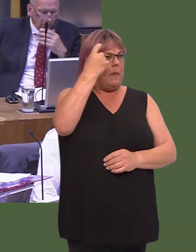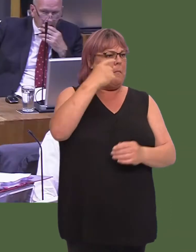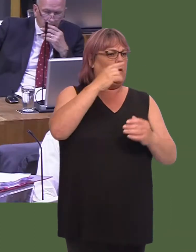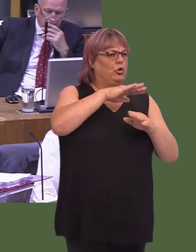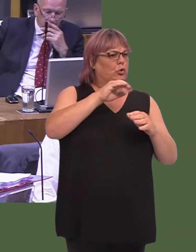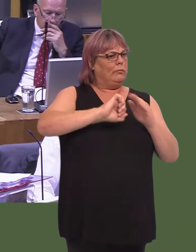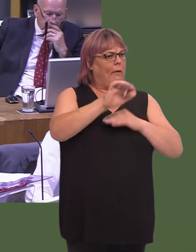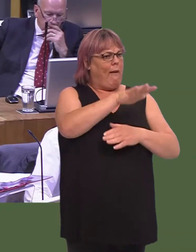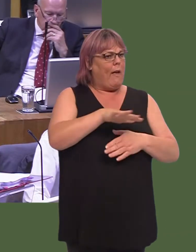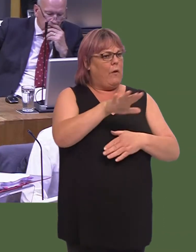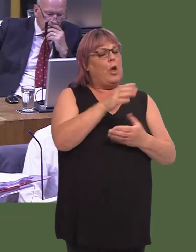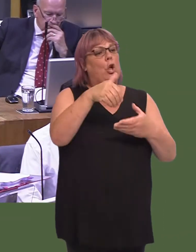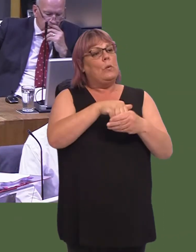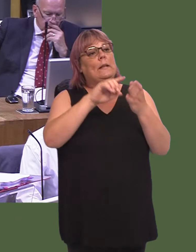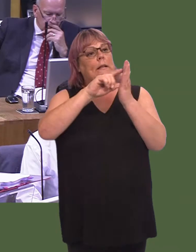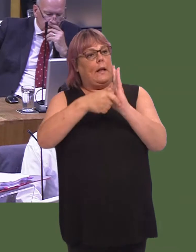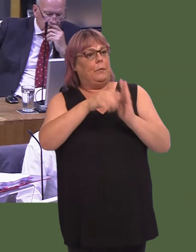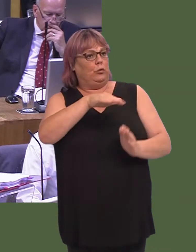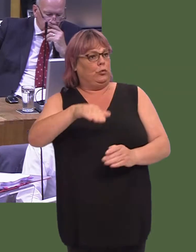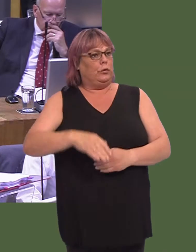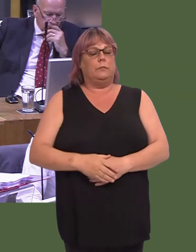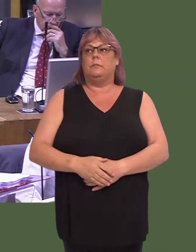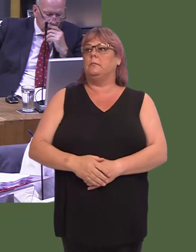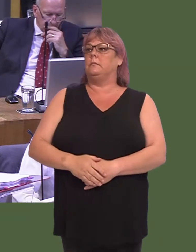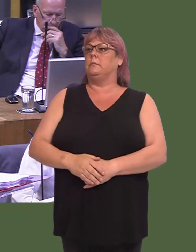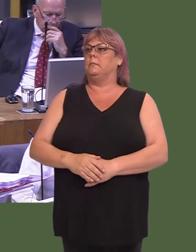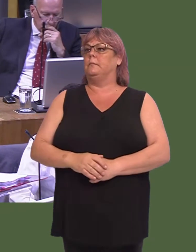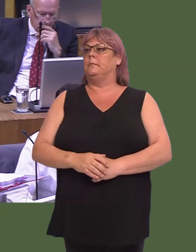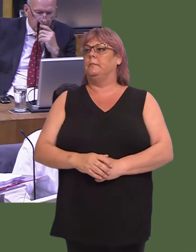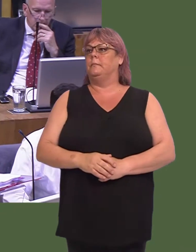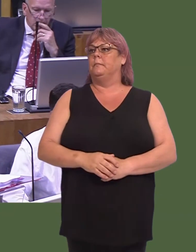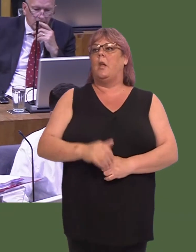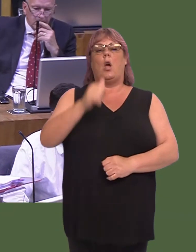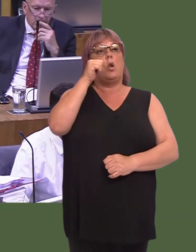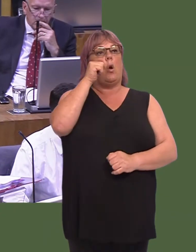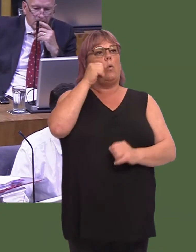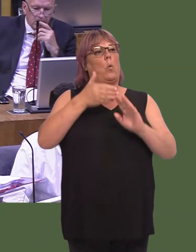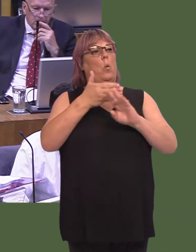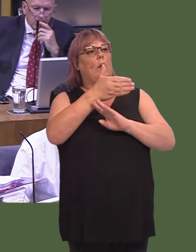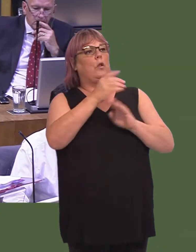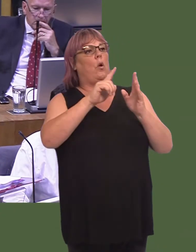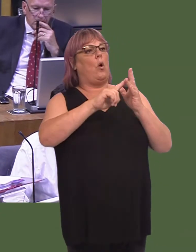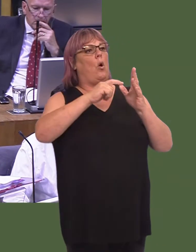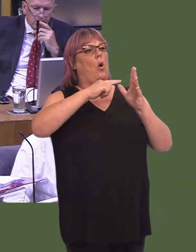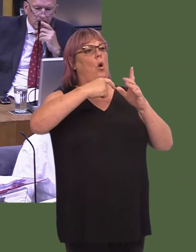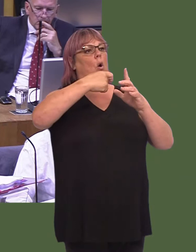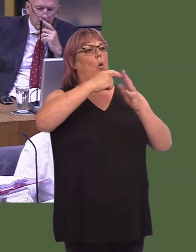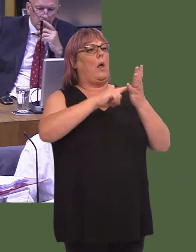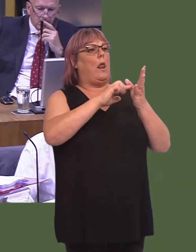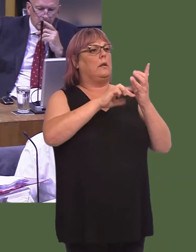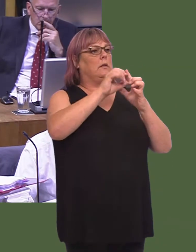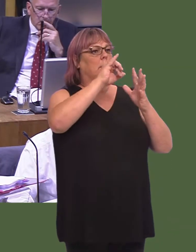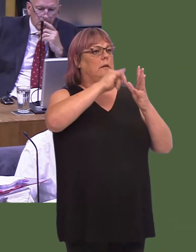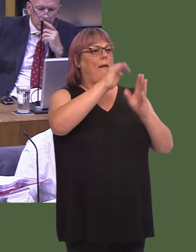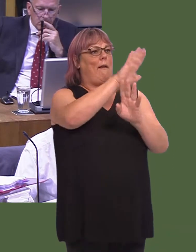young people in their area, including those with disabilities. I know that in April, the Minister for Children, Older People and Social Care visited Oakland's play area